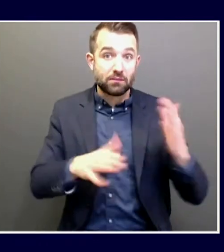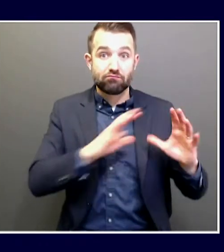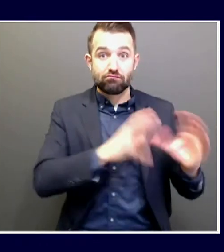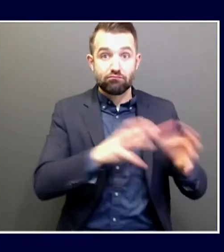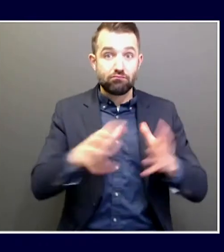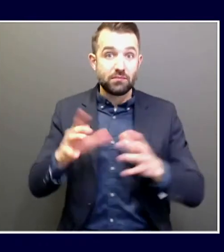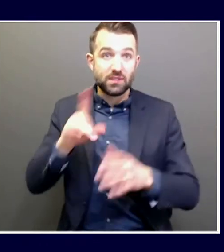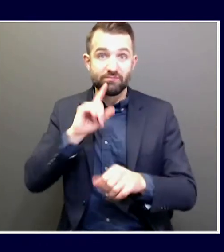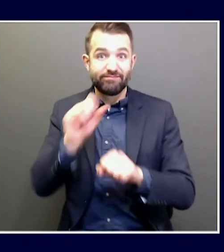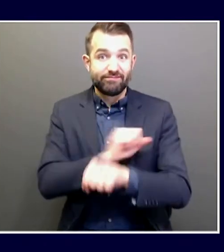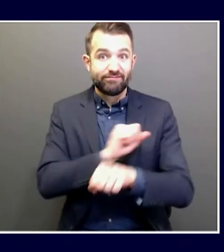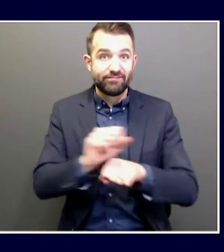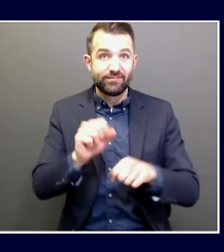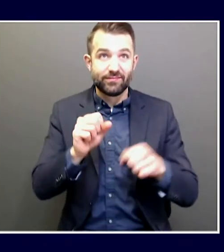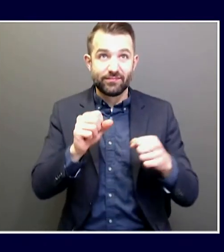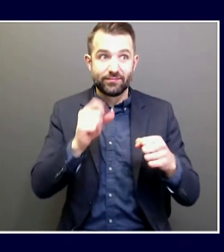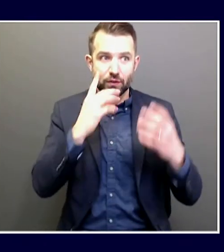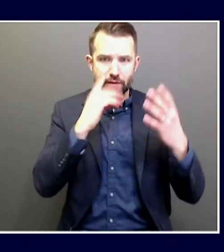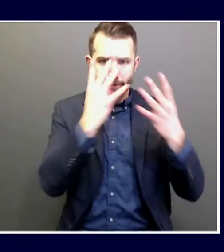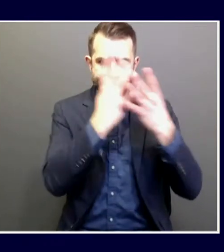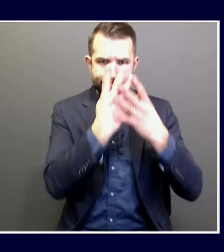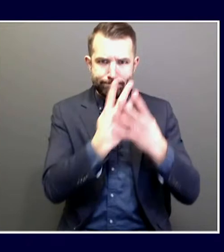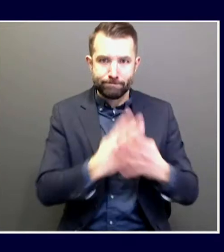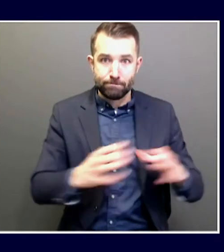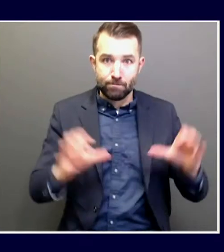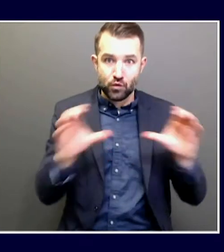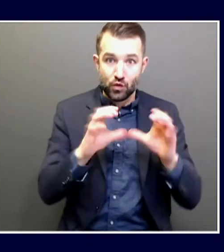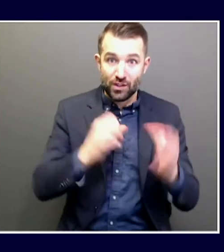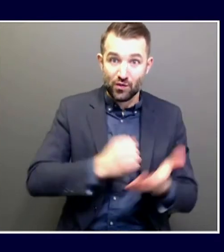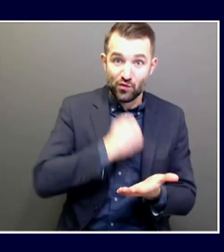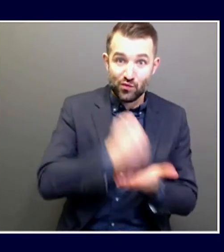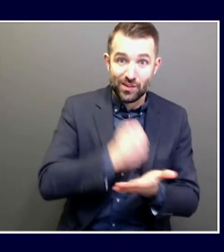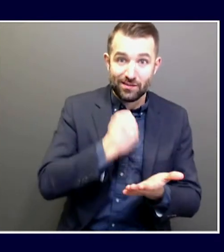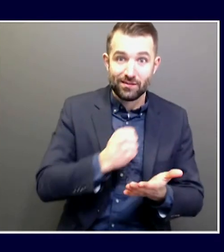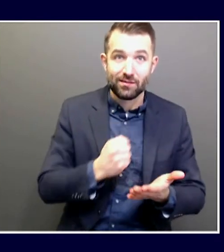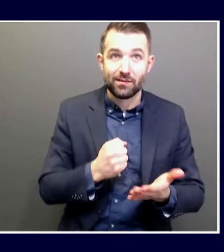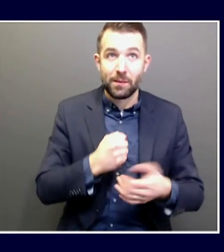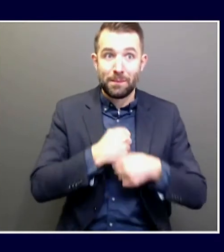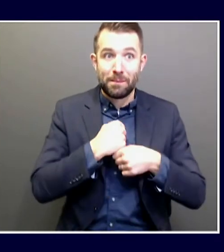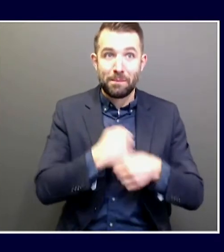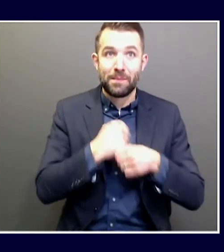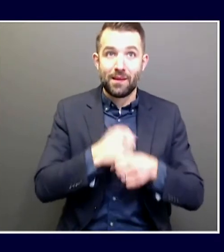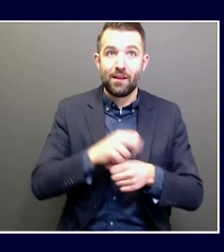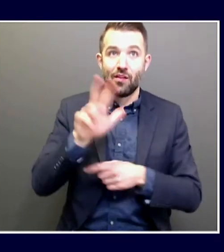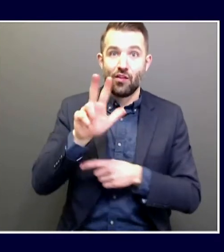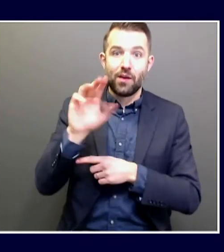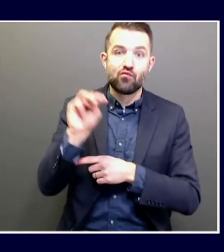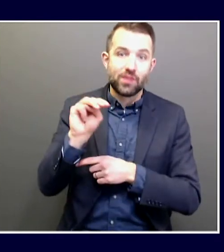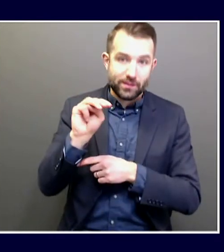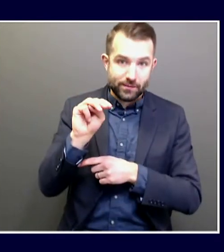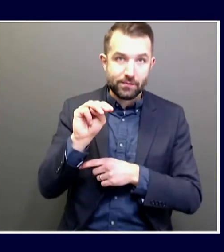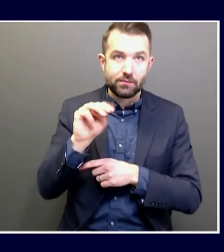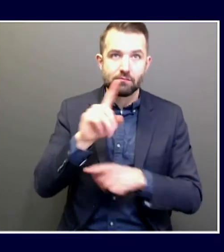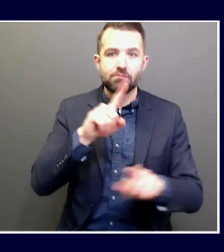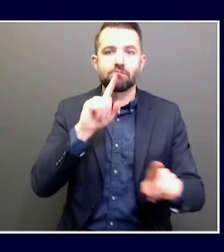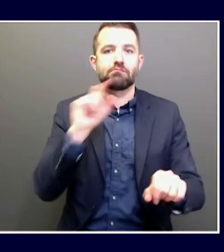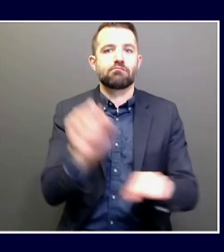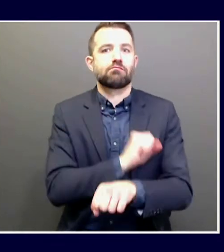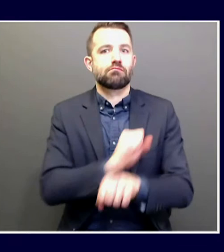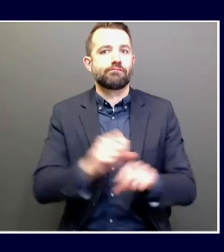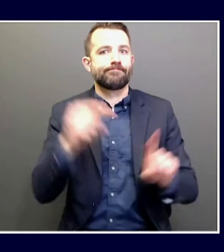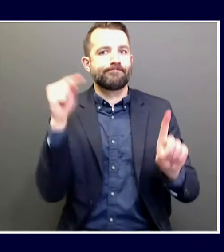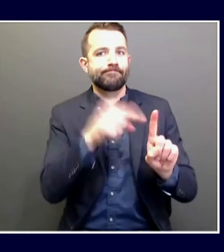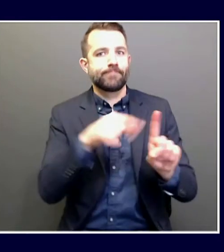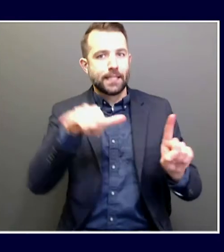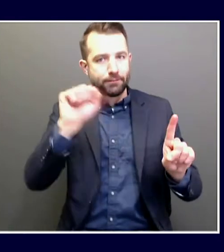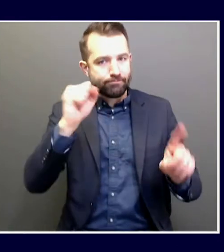certified. And if it says it's made by 3M, it is in fact made by 3M. I've seen several of those out there.